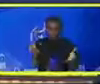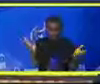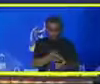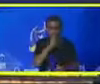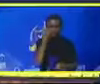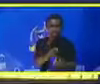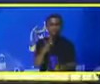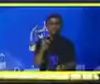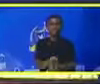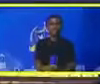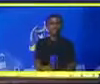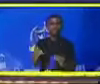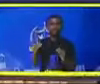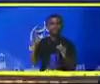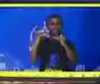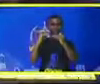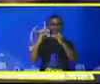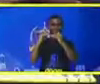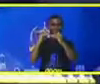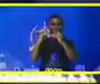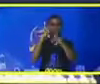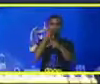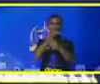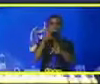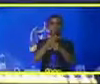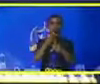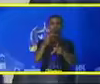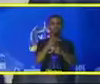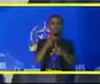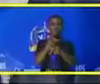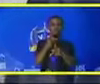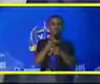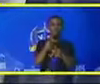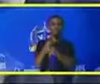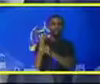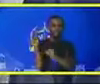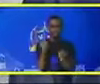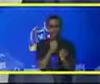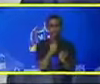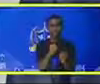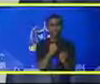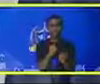two lip gates of nations, hither and thither.